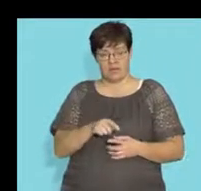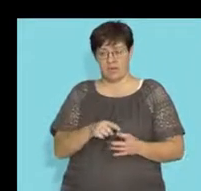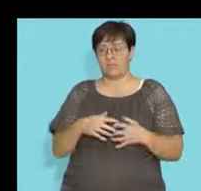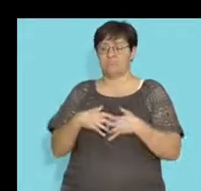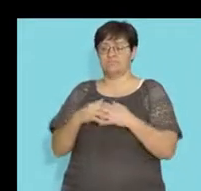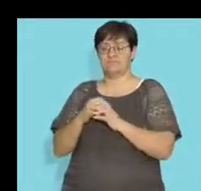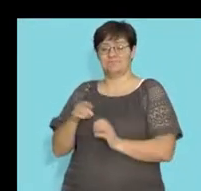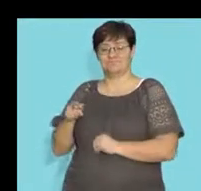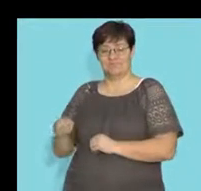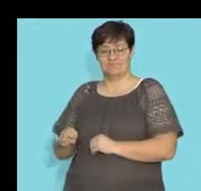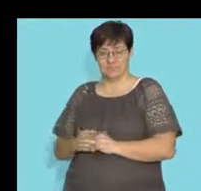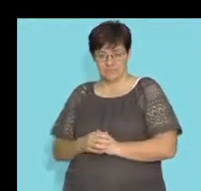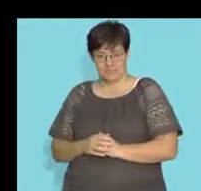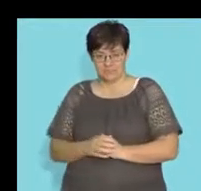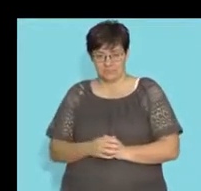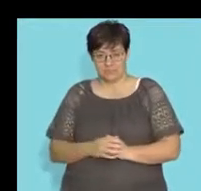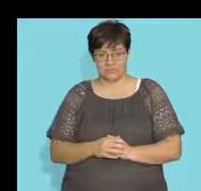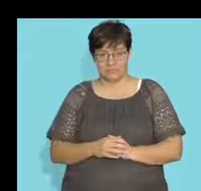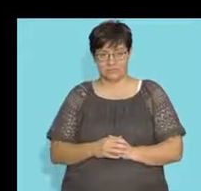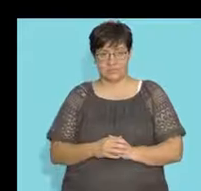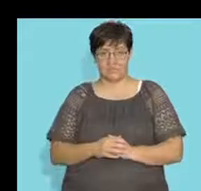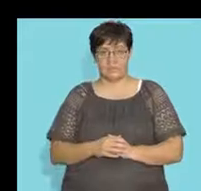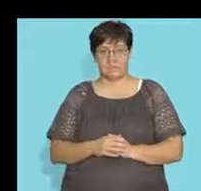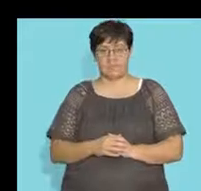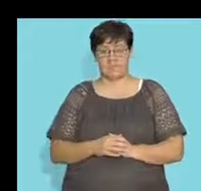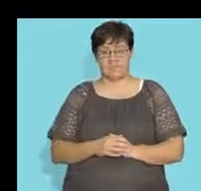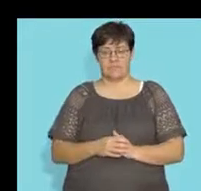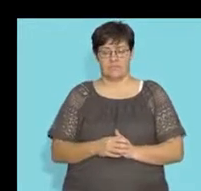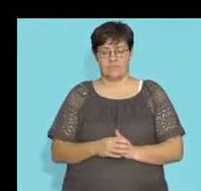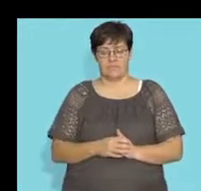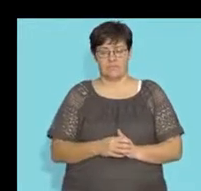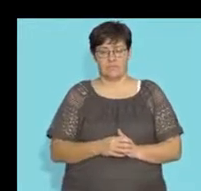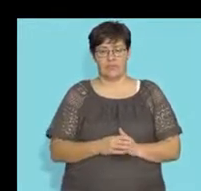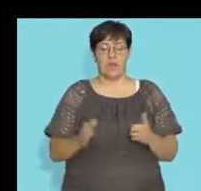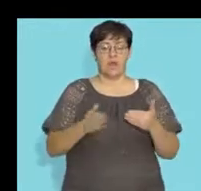that ions are formed in this reaction.